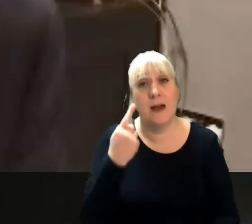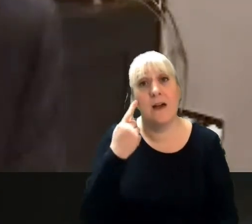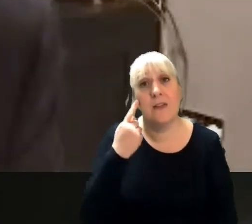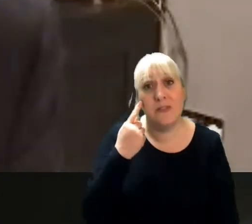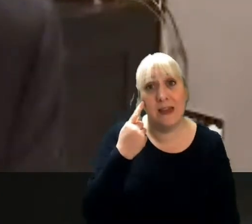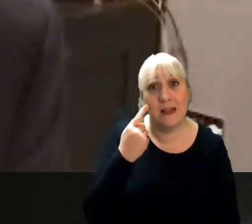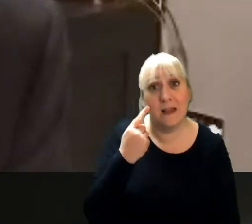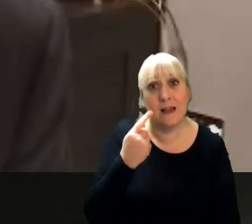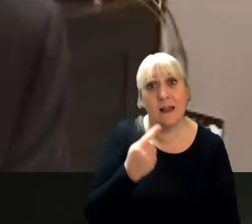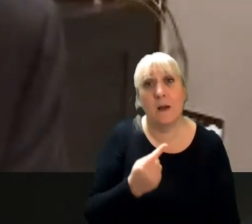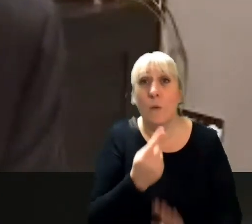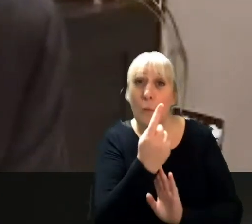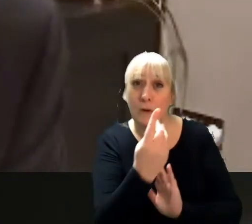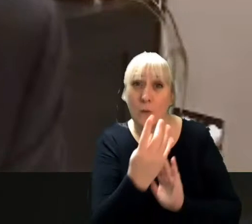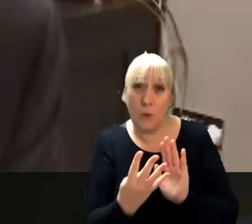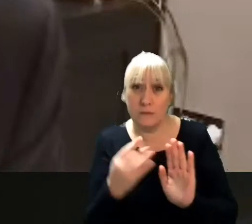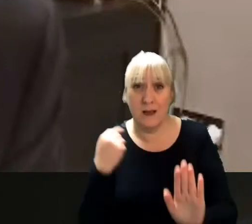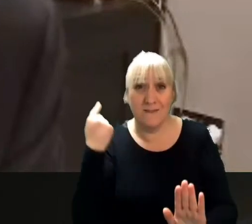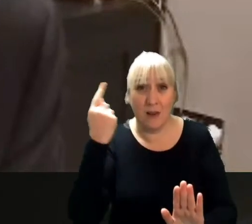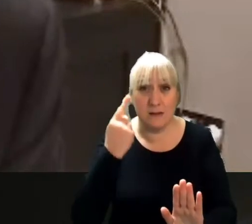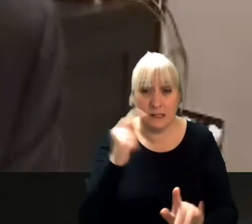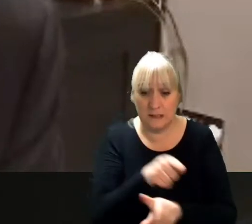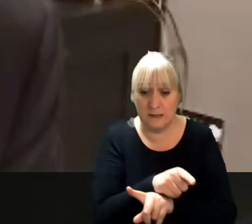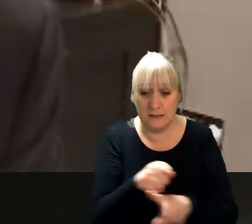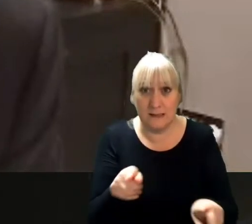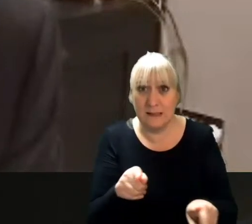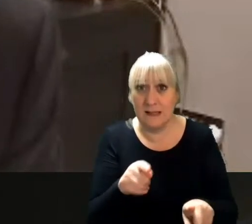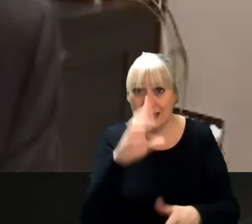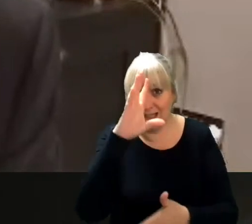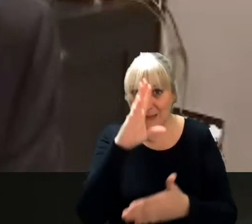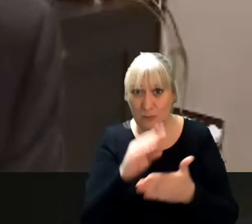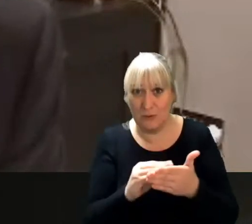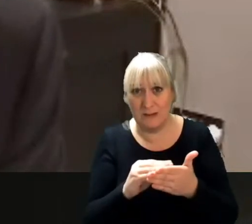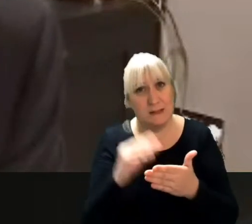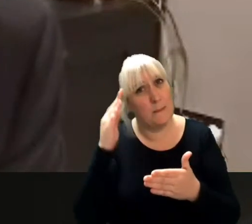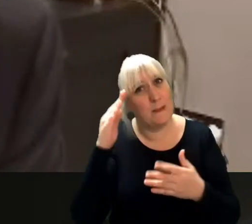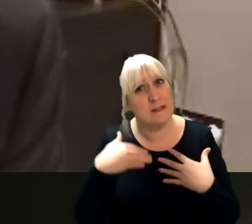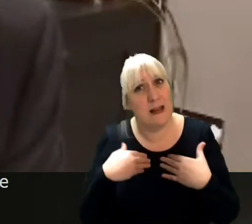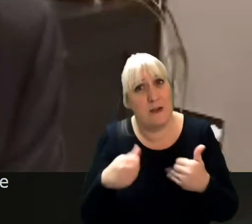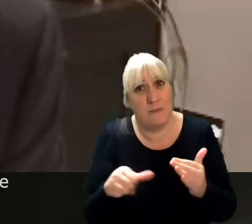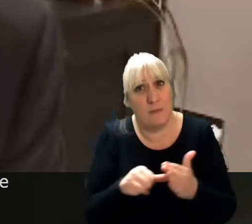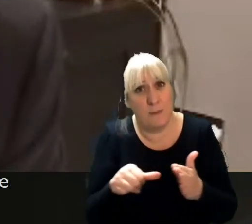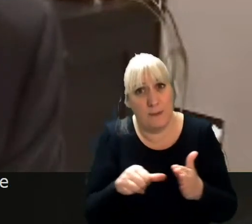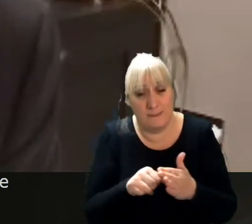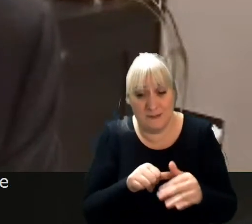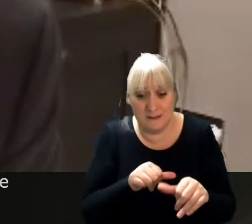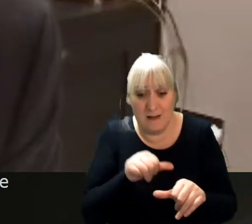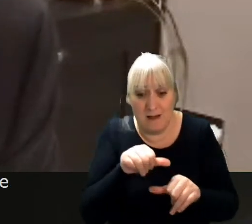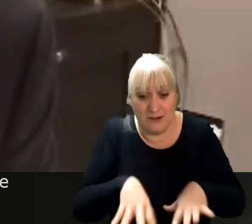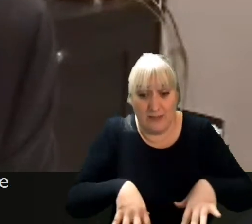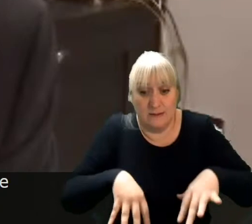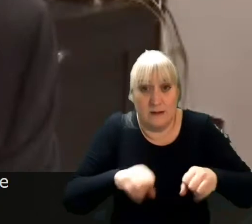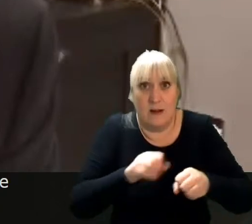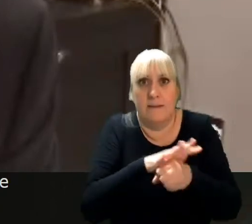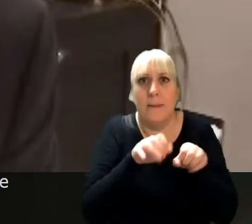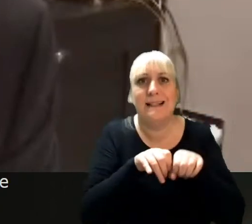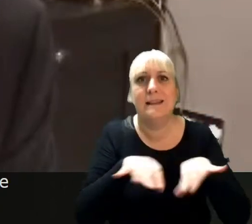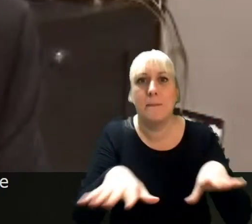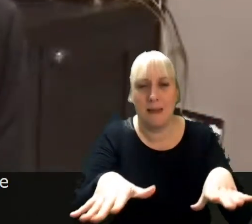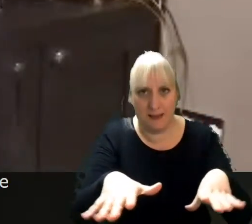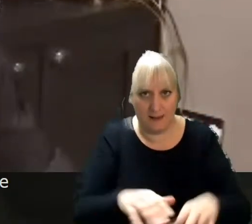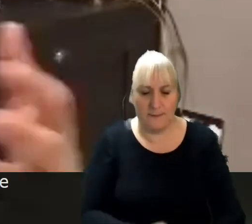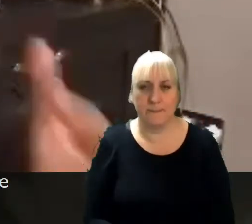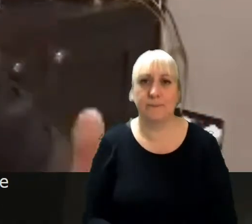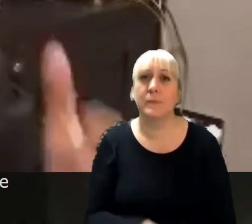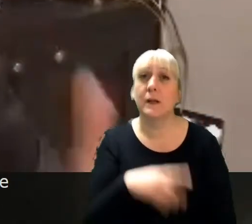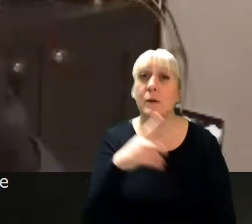of the Londoners experienced mental health problems within 2 months of the pandemic starting. So one of the issues we need to face, right,